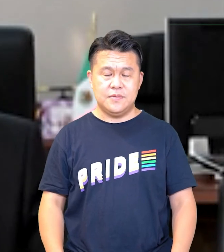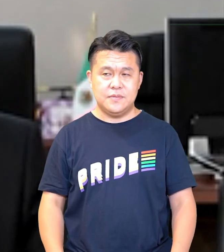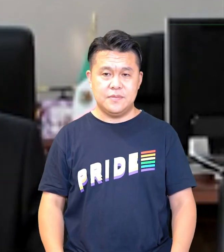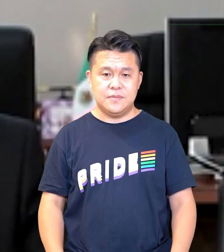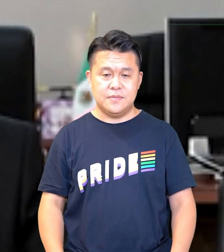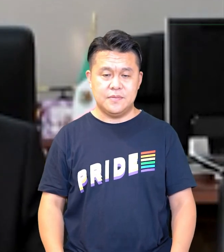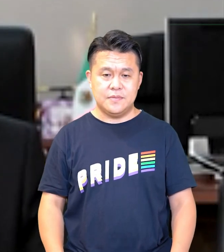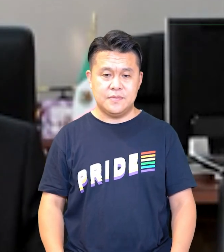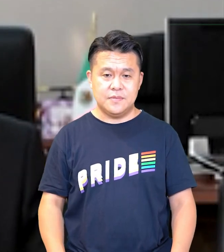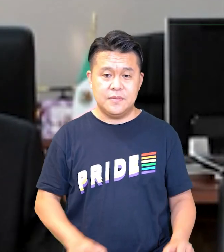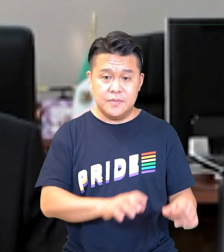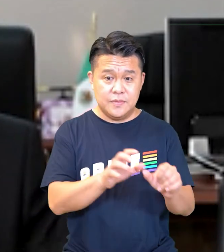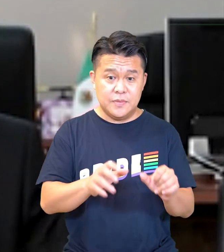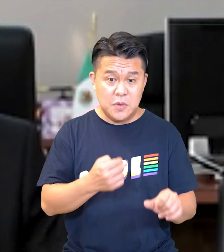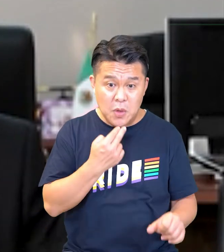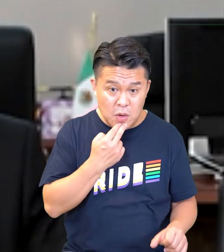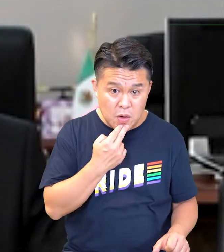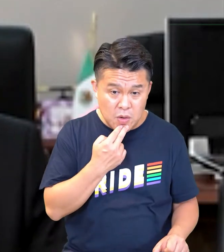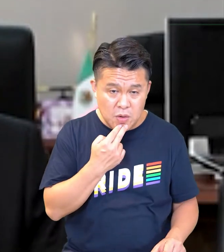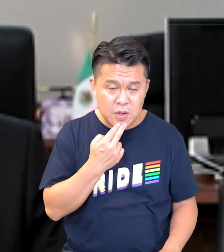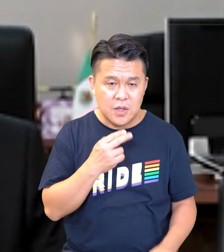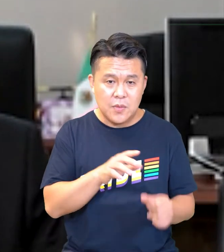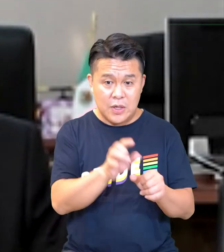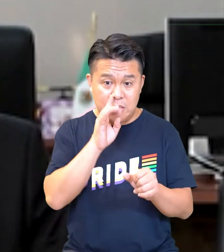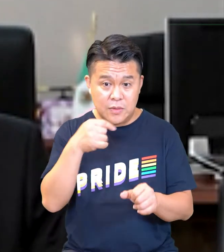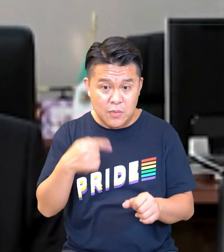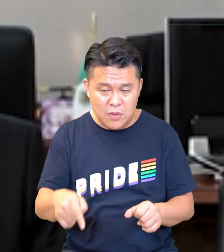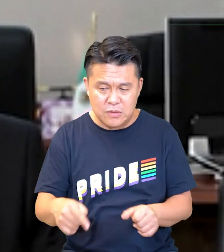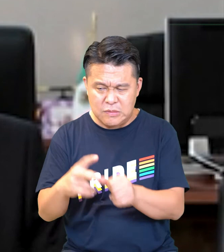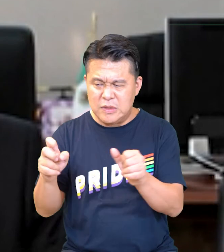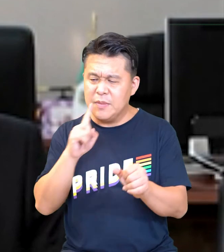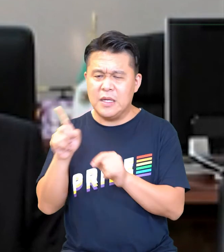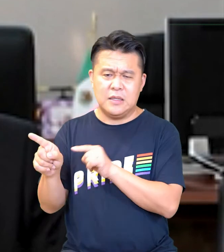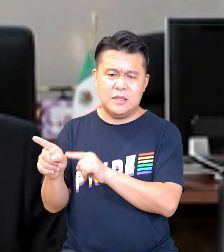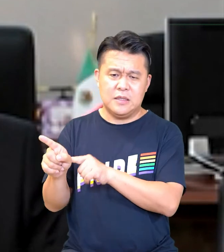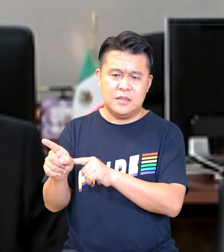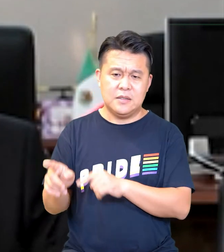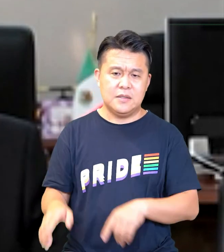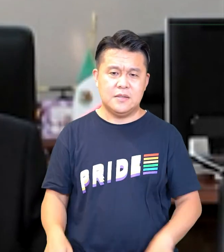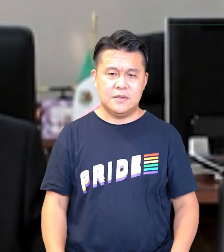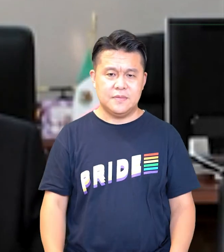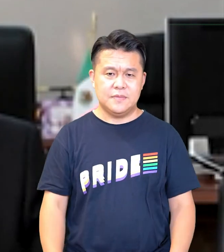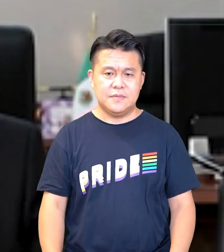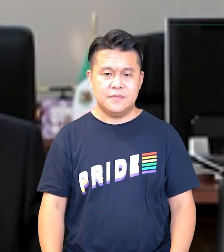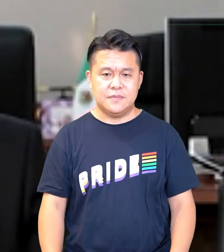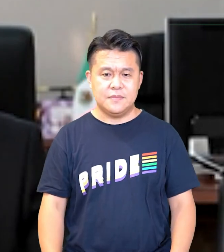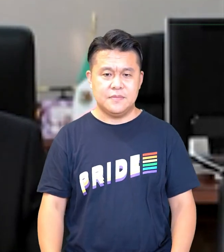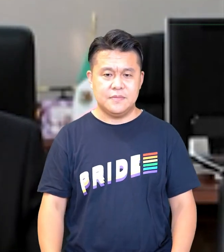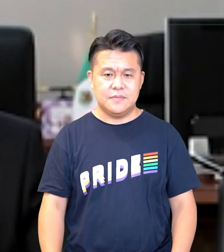Constitution. What is not protected is hate speech.